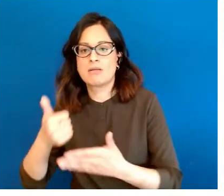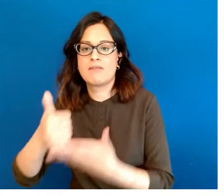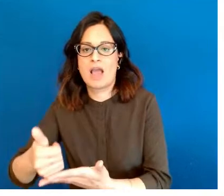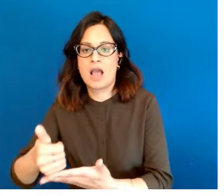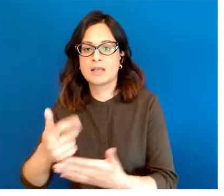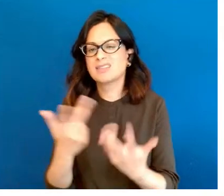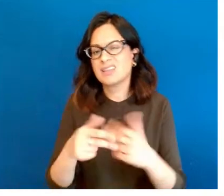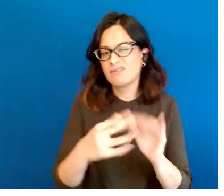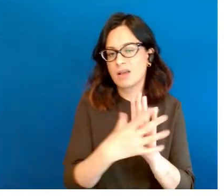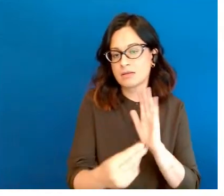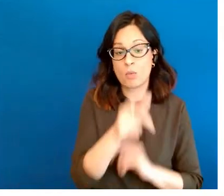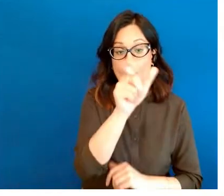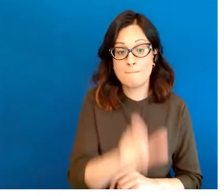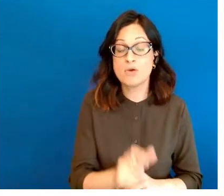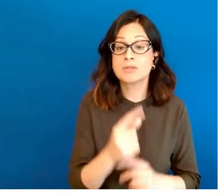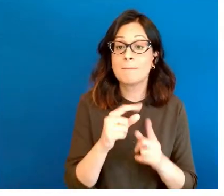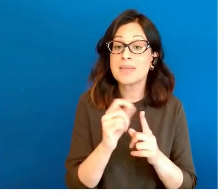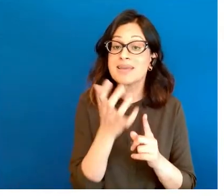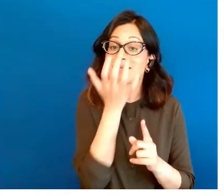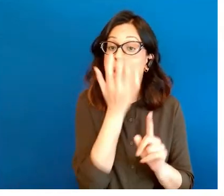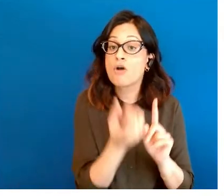who reacted to peanuts with,